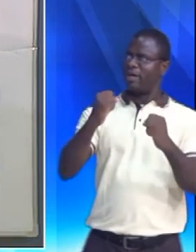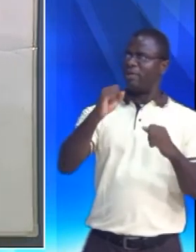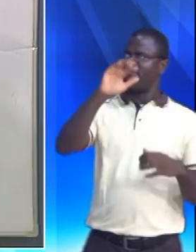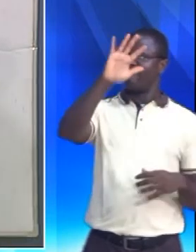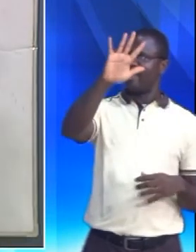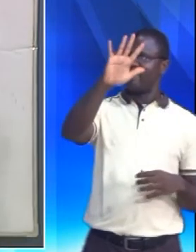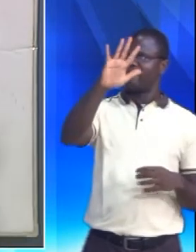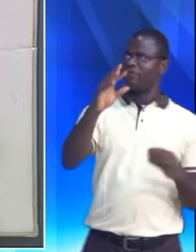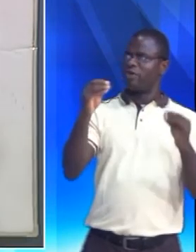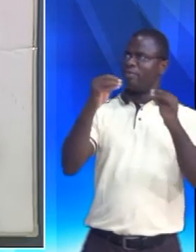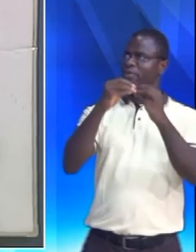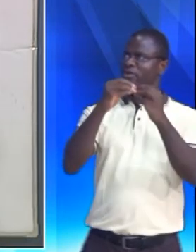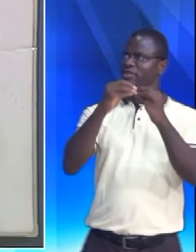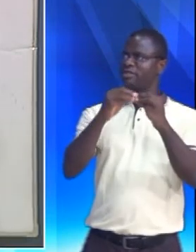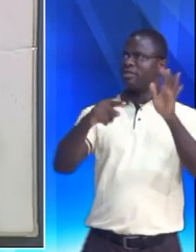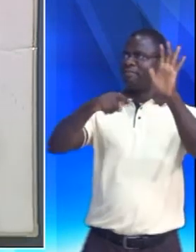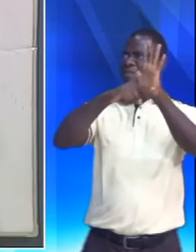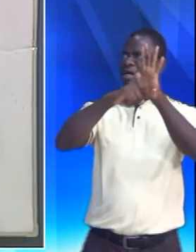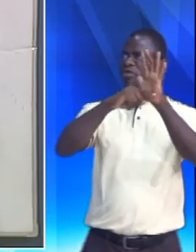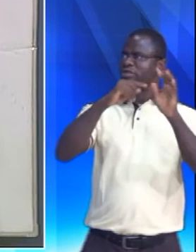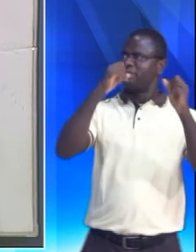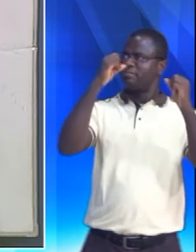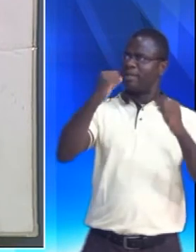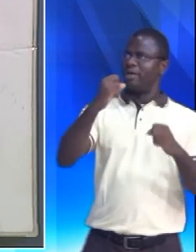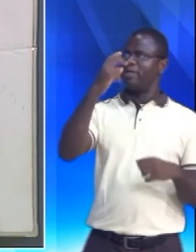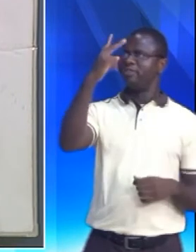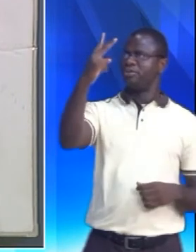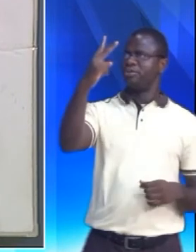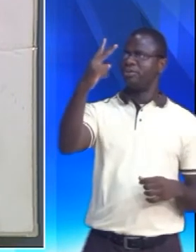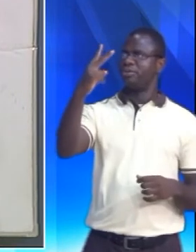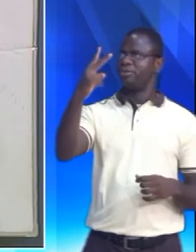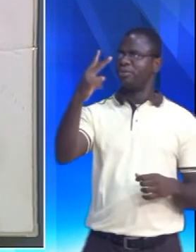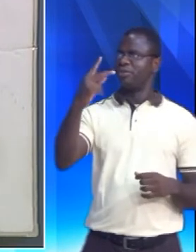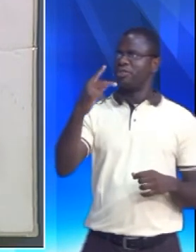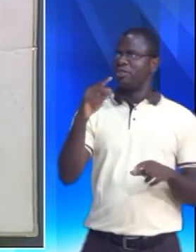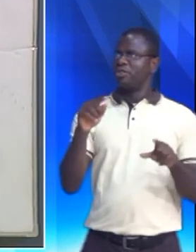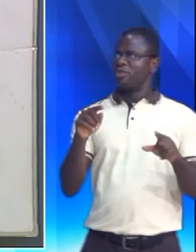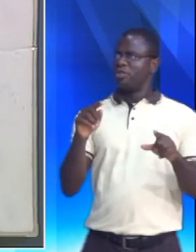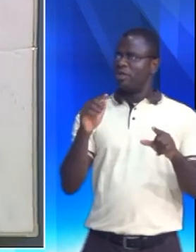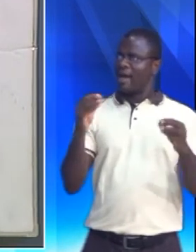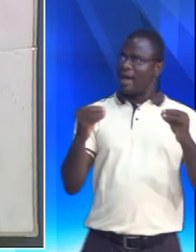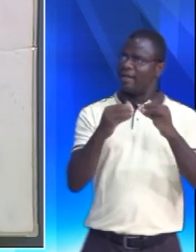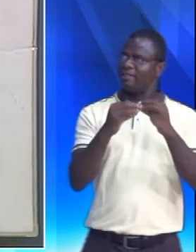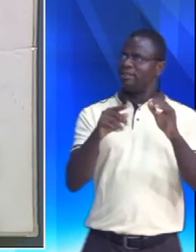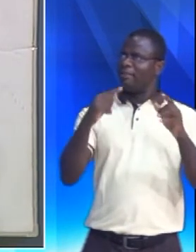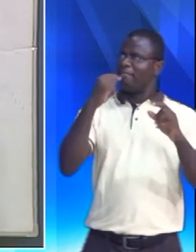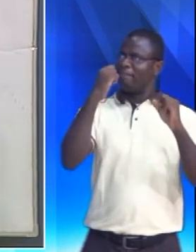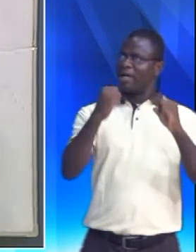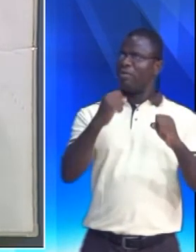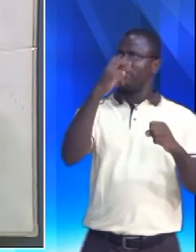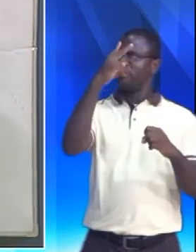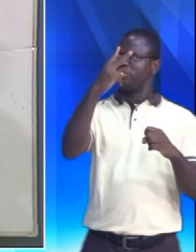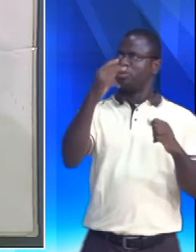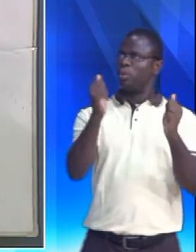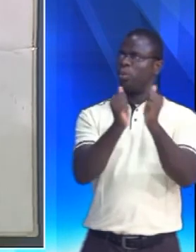negative. Now, it will now give us p raised to power what? When we say 2 plus 5, it